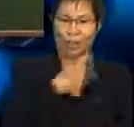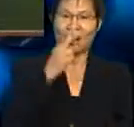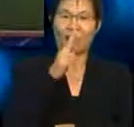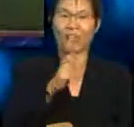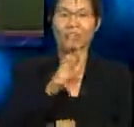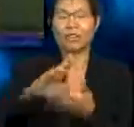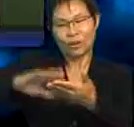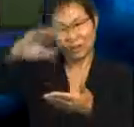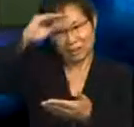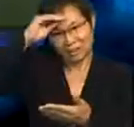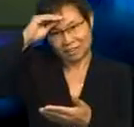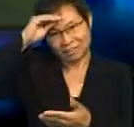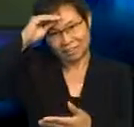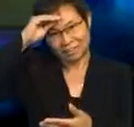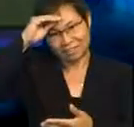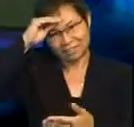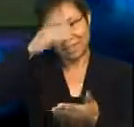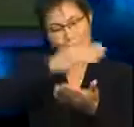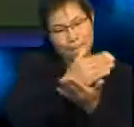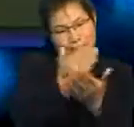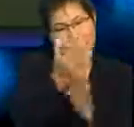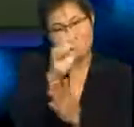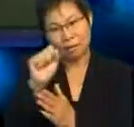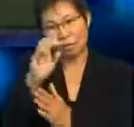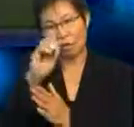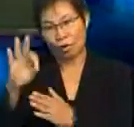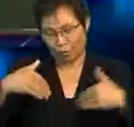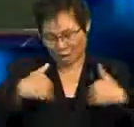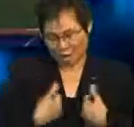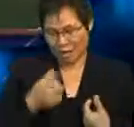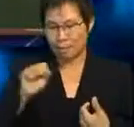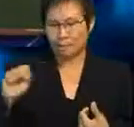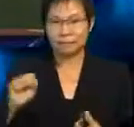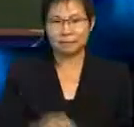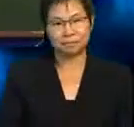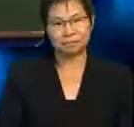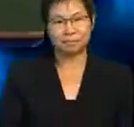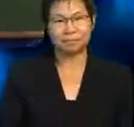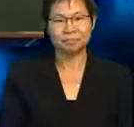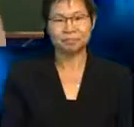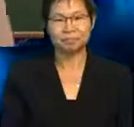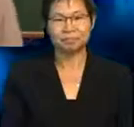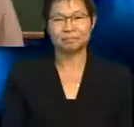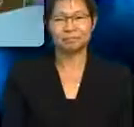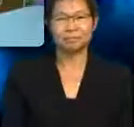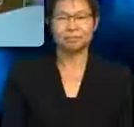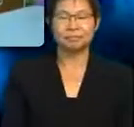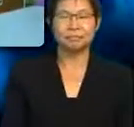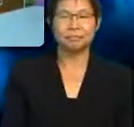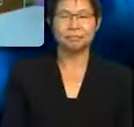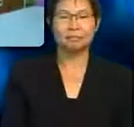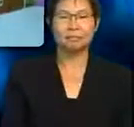Today, we are going to learn parts of animals.